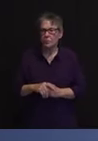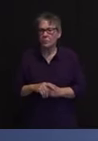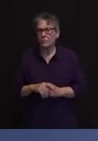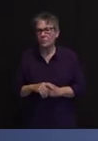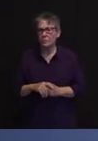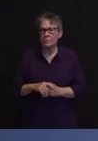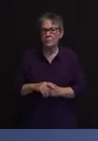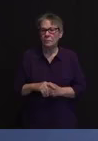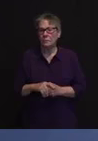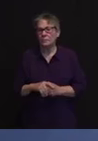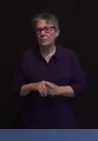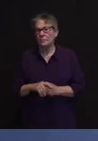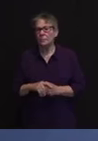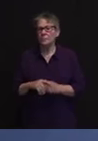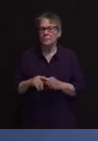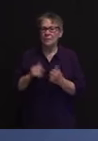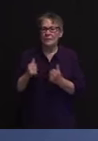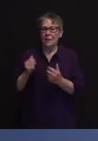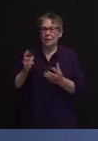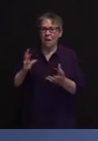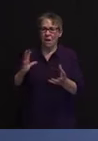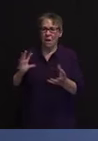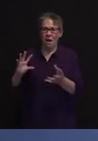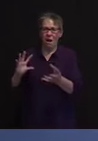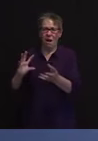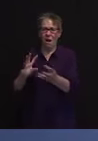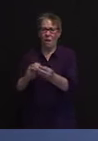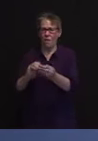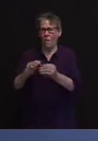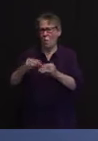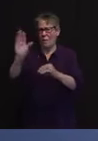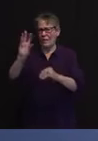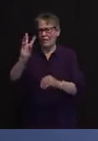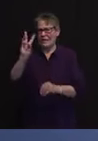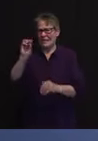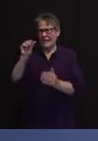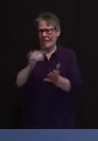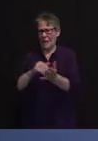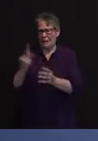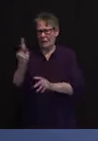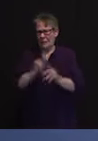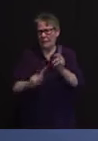10% of that population being affected by COVID-19.